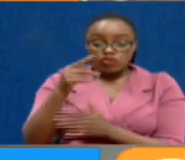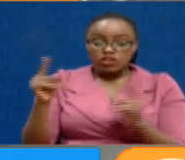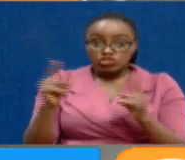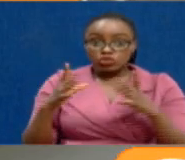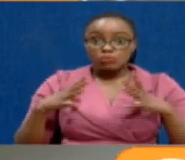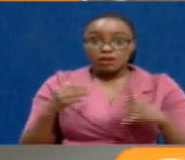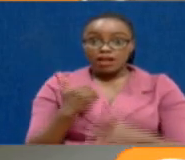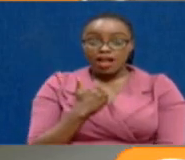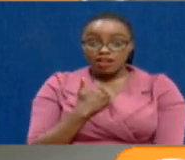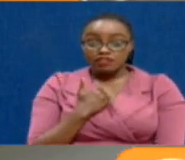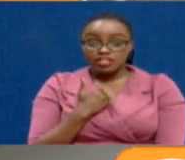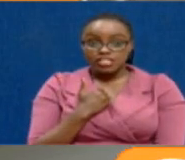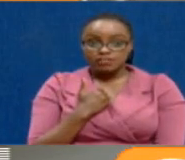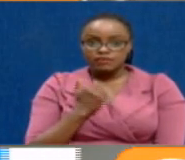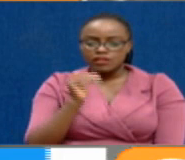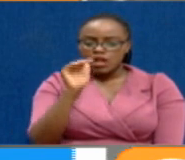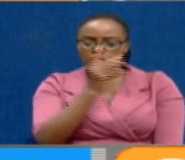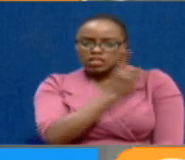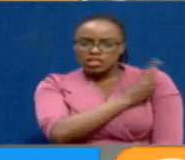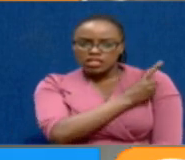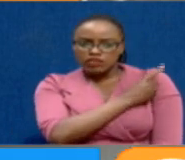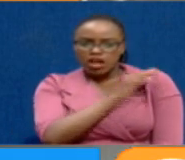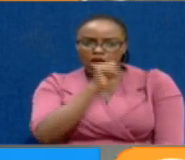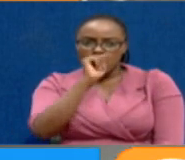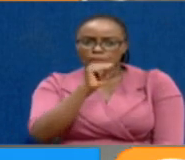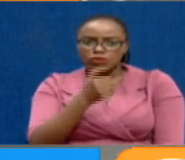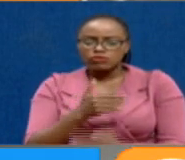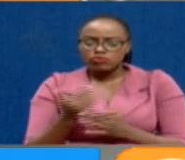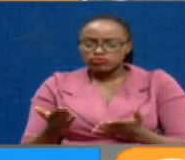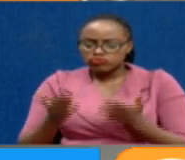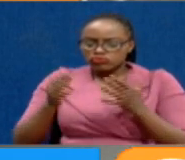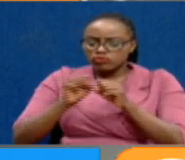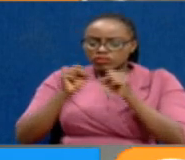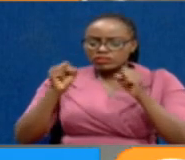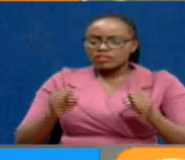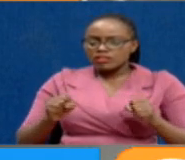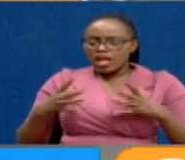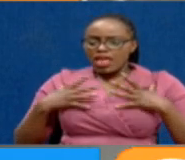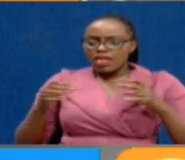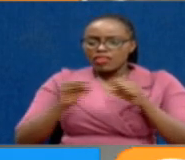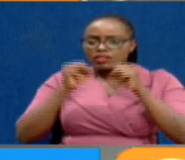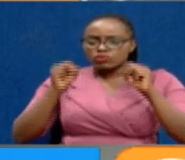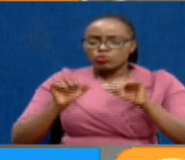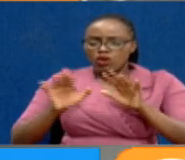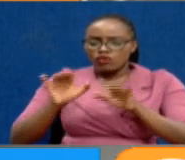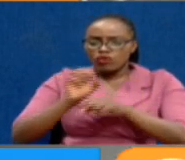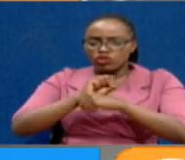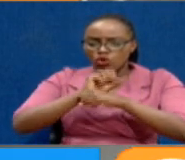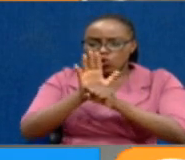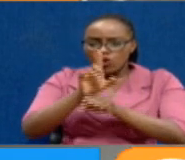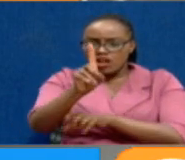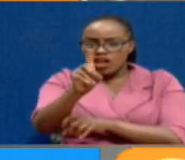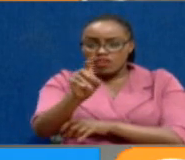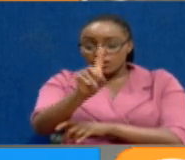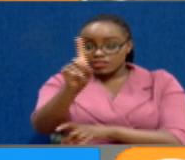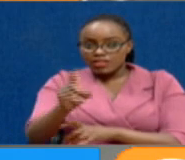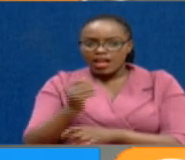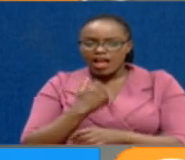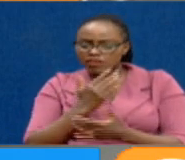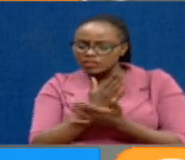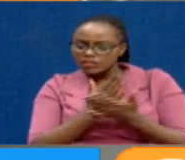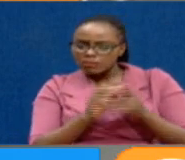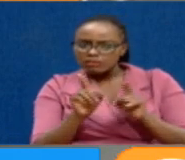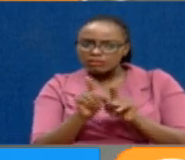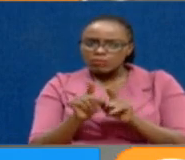break. He's saying, ask Daktari, how can we boost our immune system to avoid the coronavirus? There's been some sales